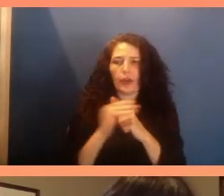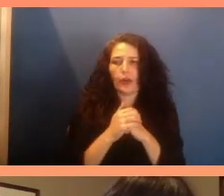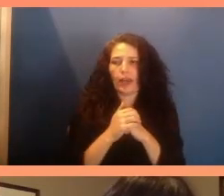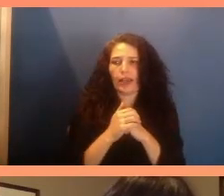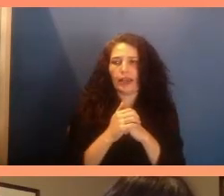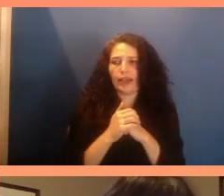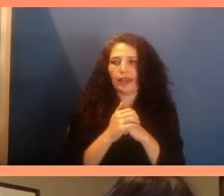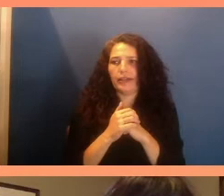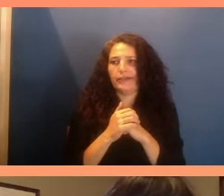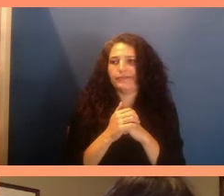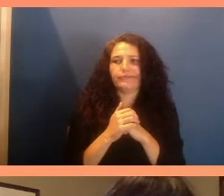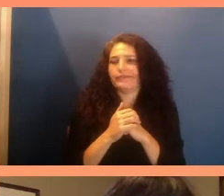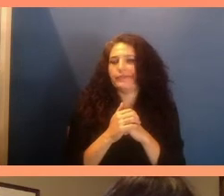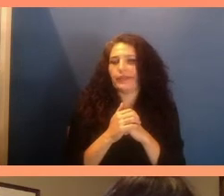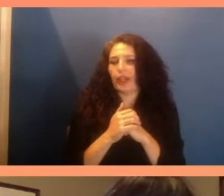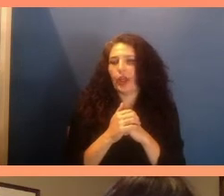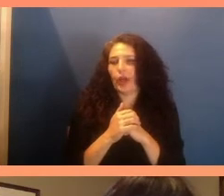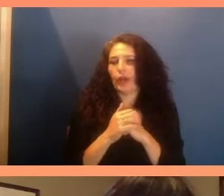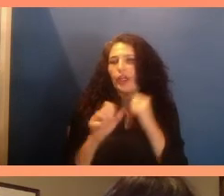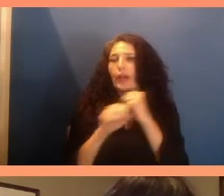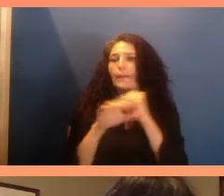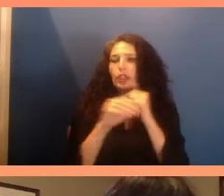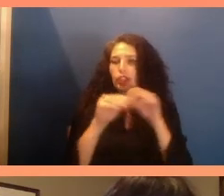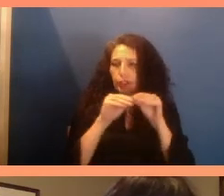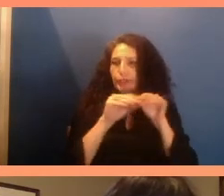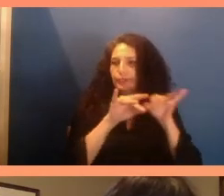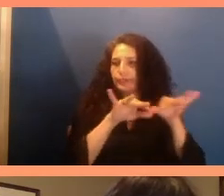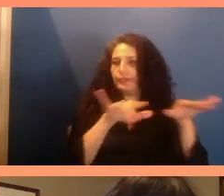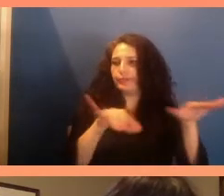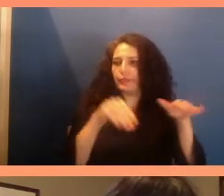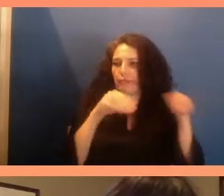a world that we see when we open our eyes and look outside.